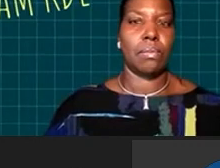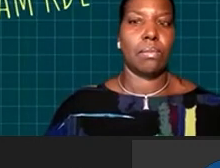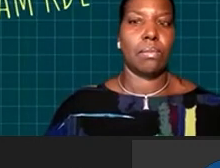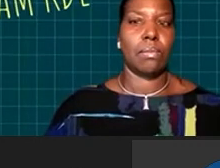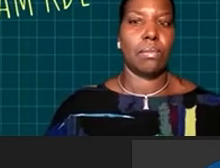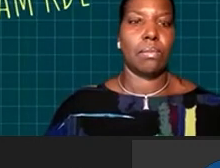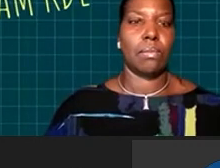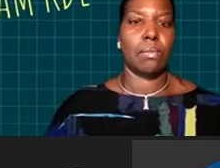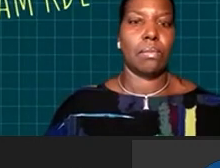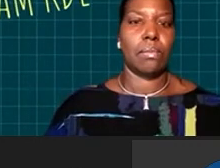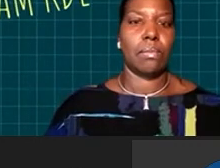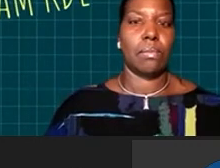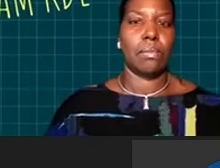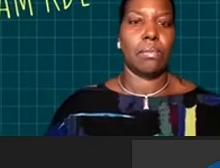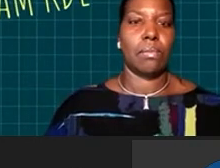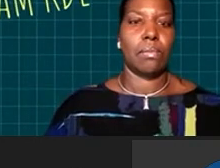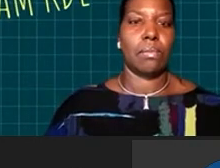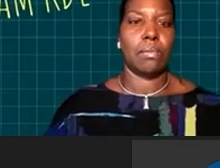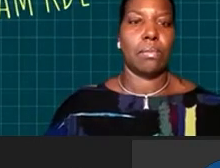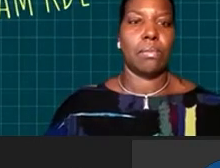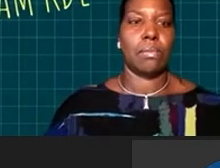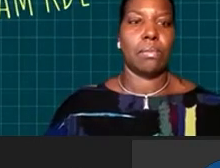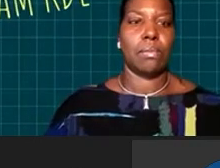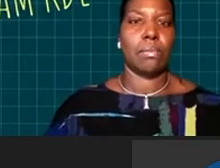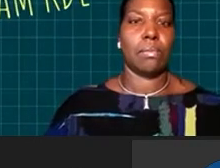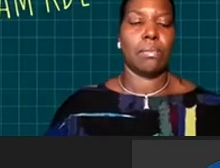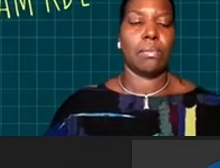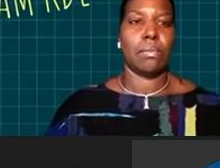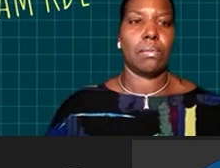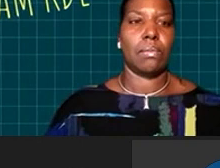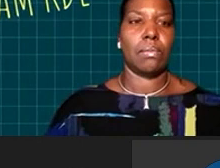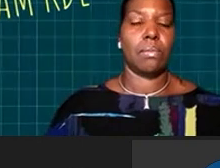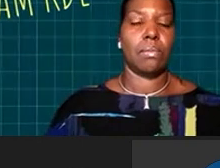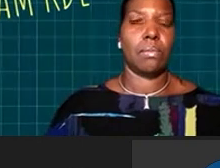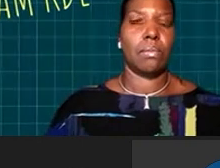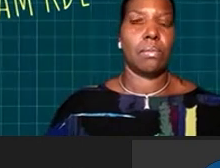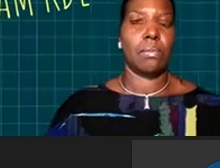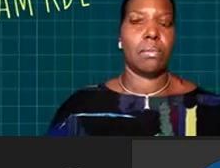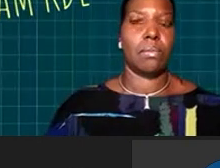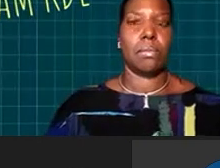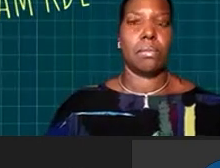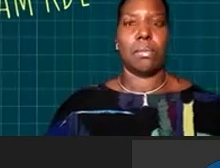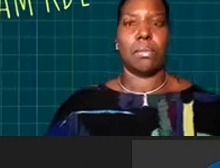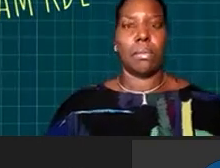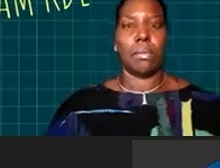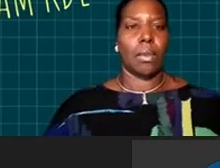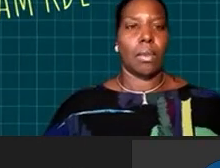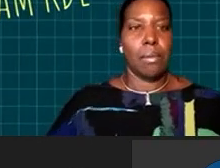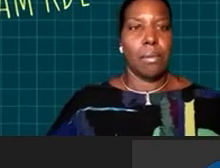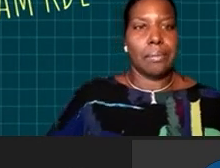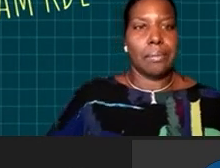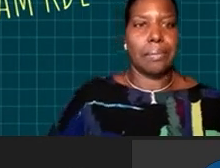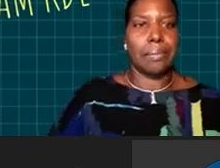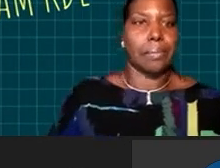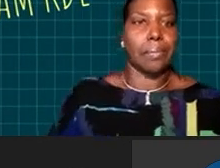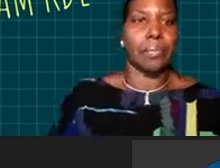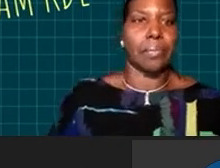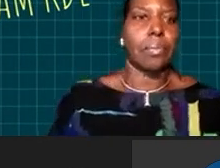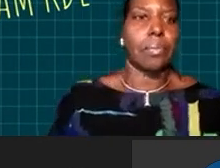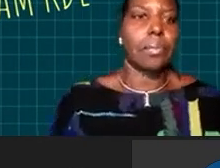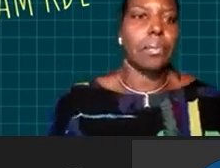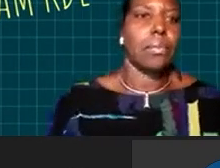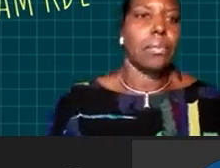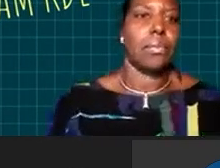comes in and they install, they take care of, they manage, they oversee all